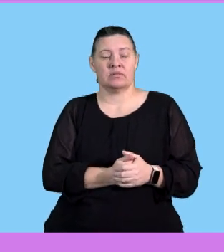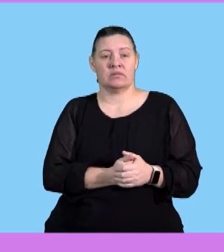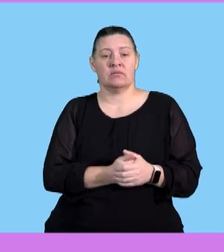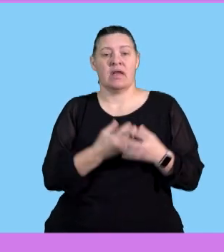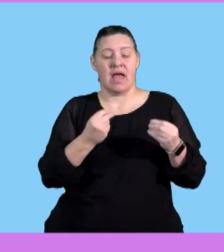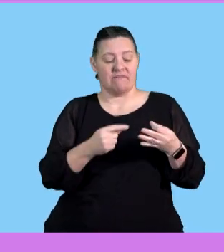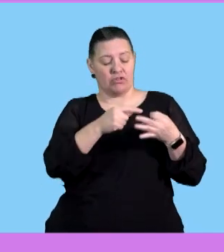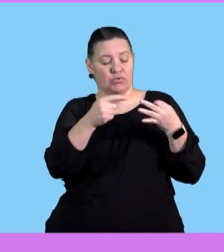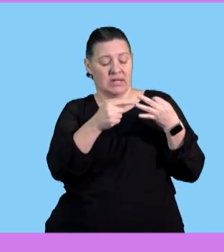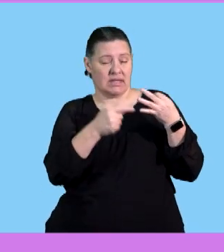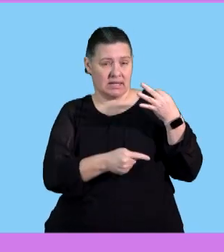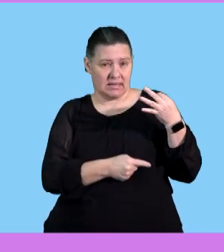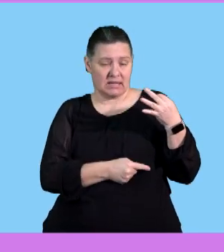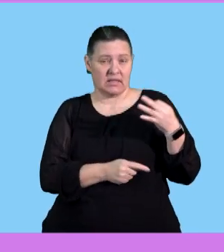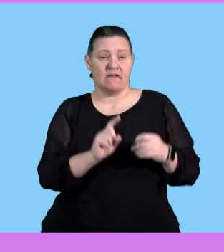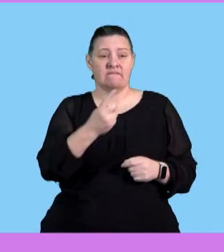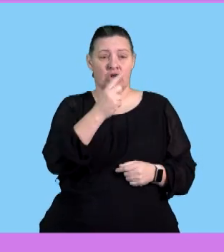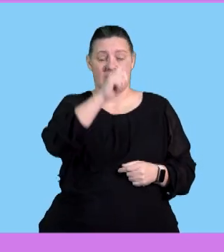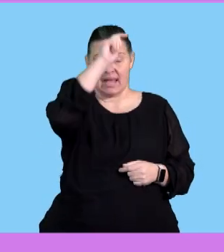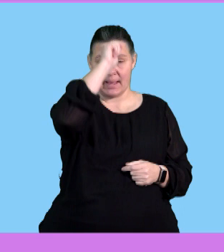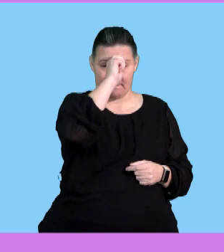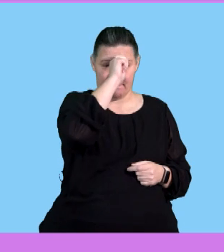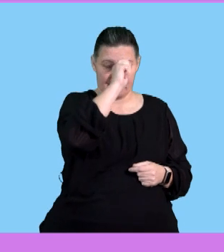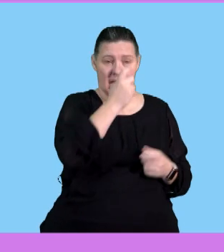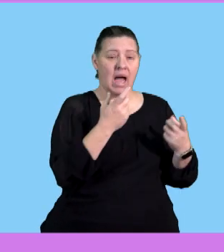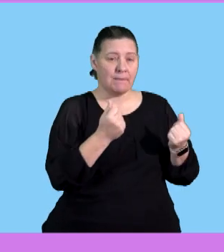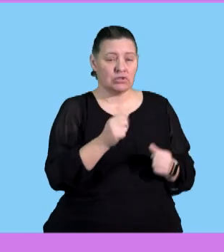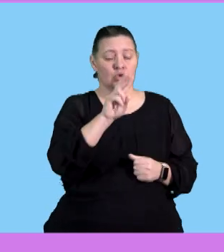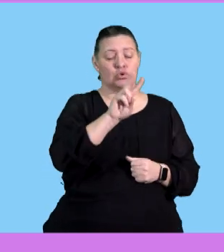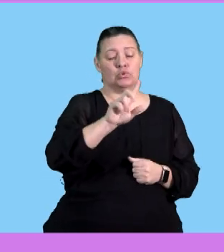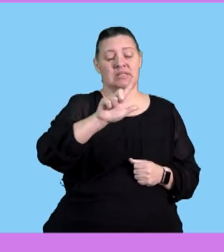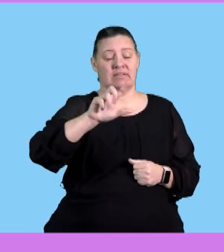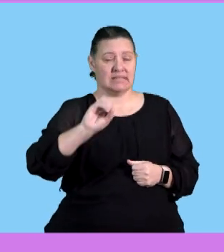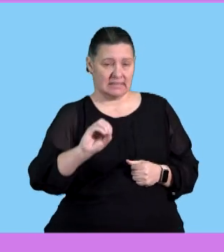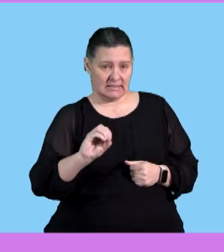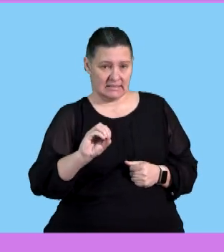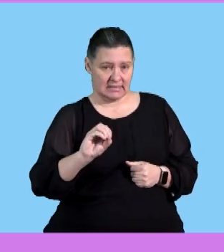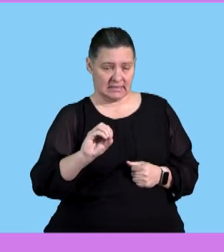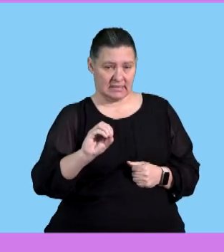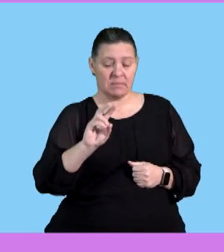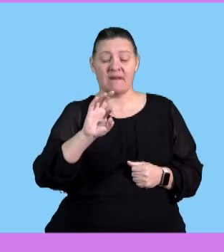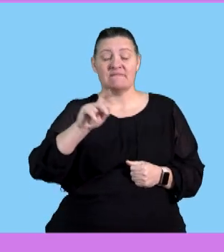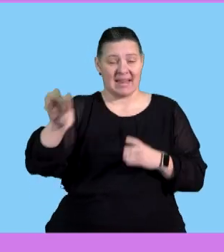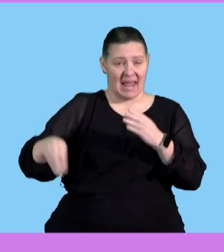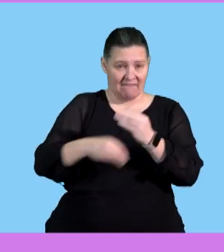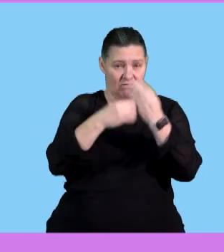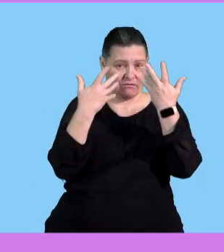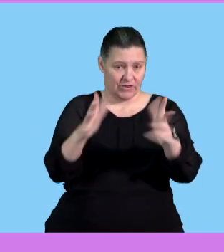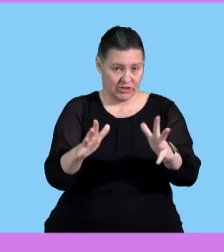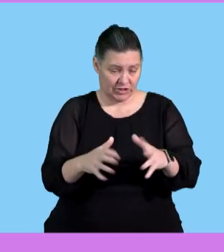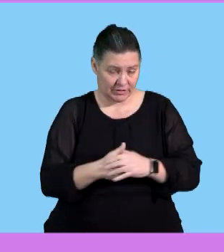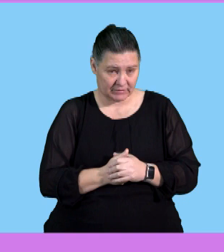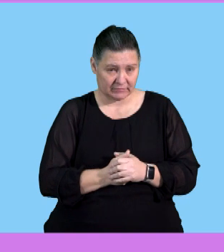below. Now we have 3 items. The first one is a cap, which costs 270, and